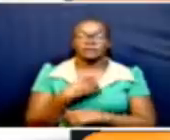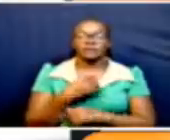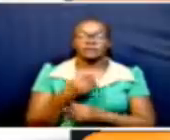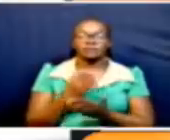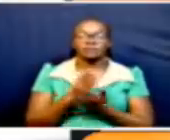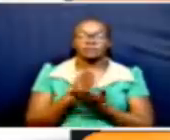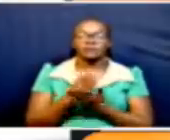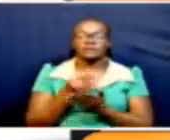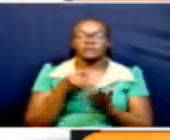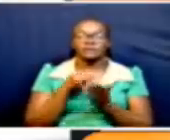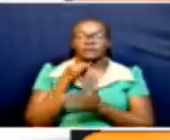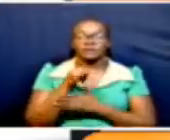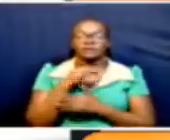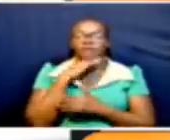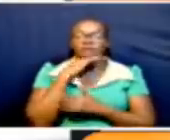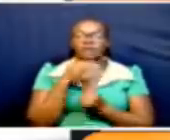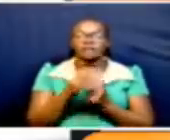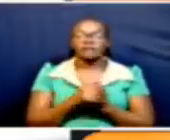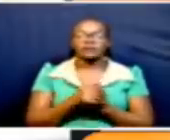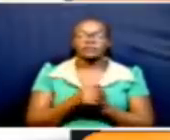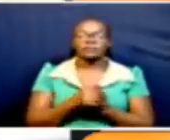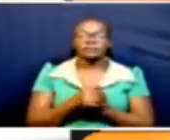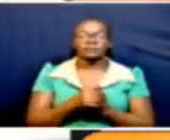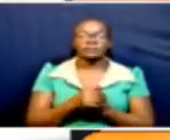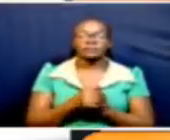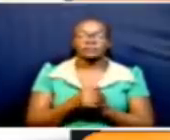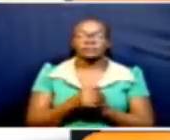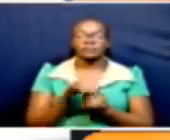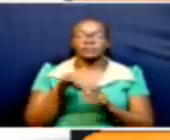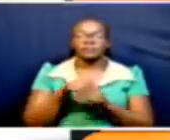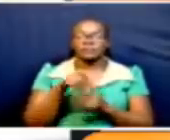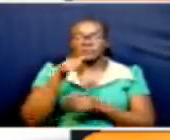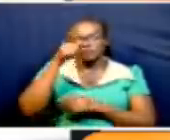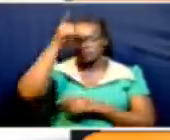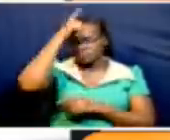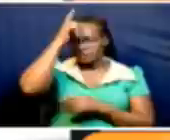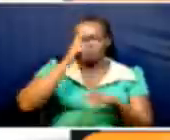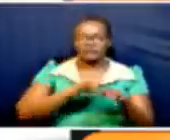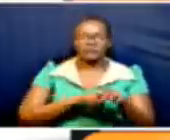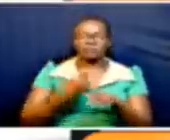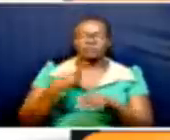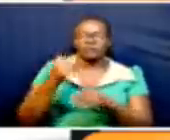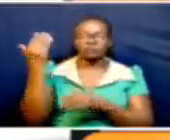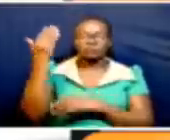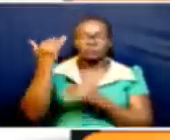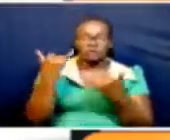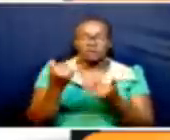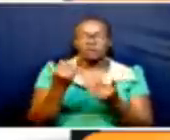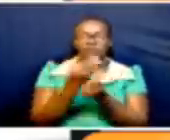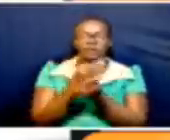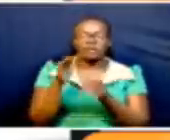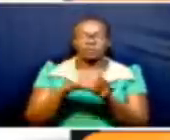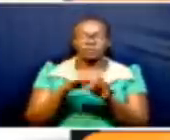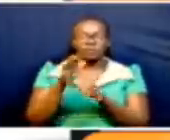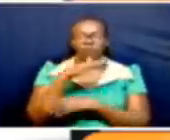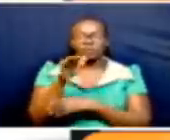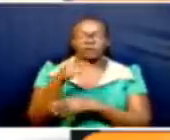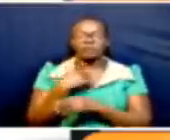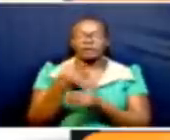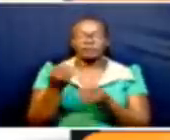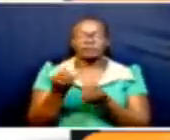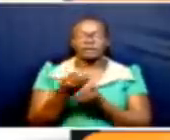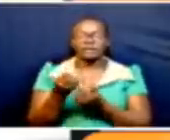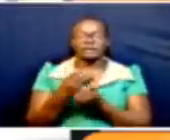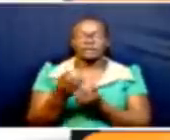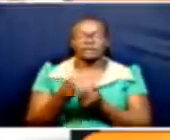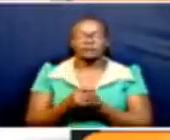Our mothers are dying, our sisters, our brothers are dying back there in the villages. As we speak, 13 members of parliament are suffering from cancer. They have that money